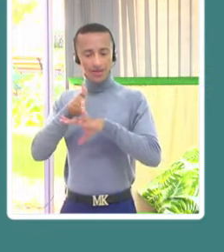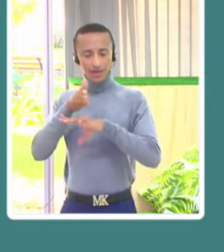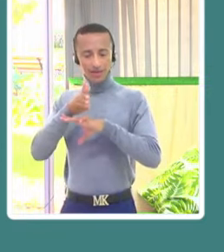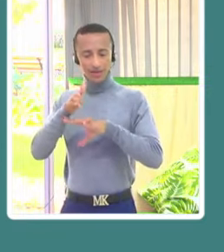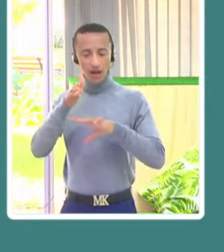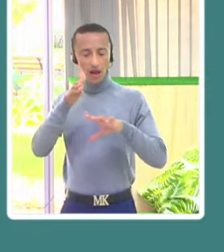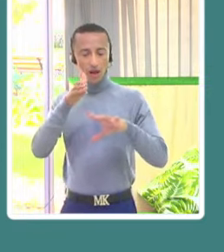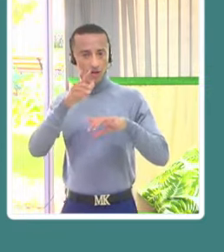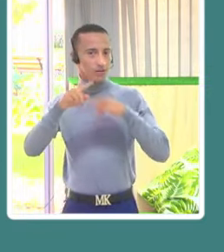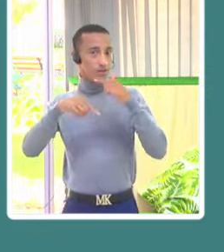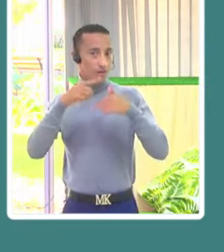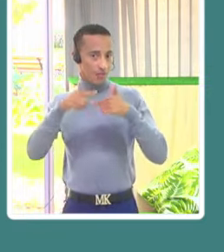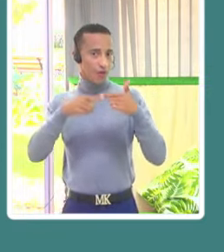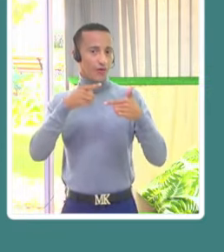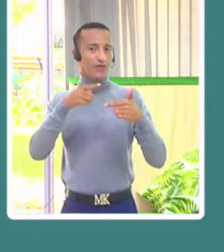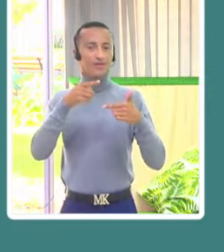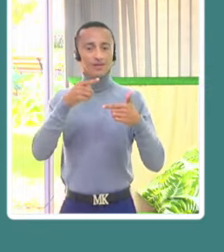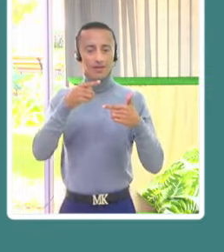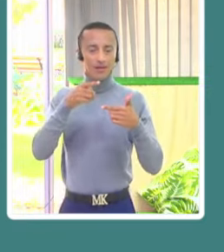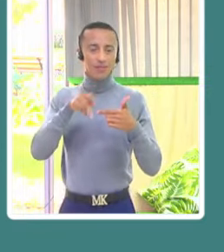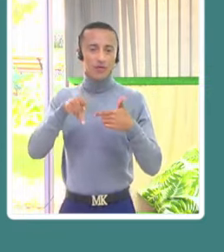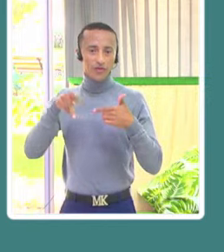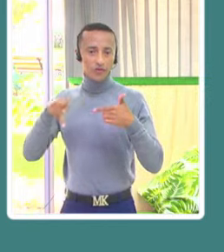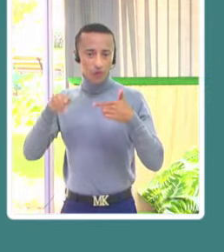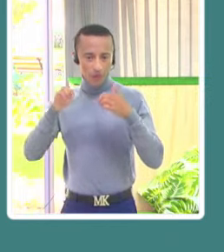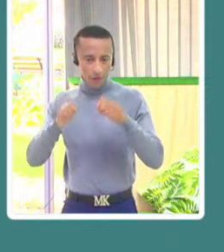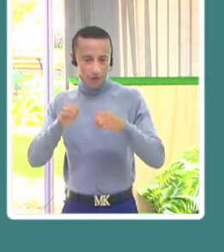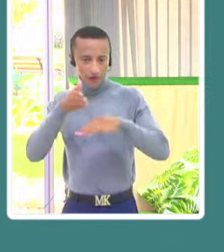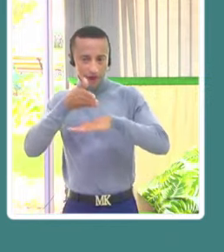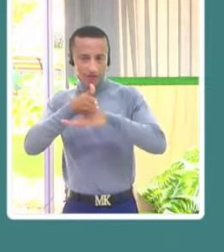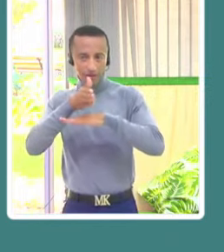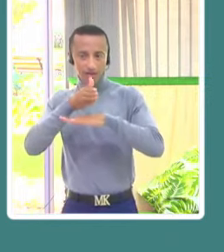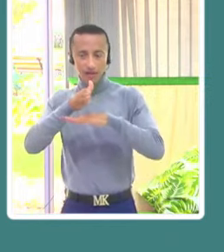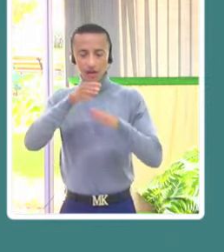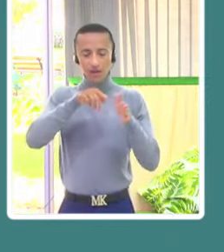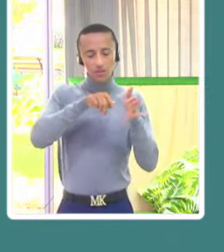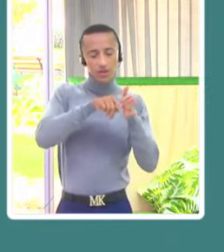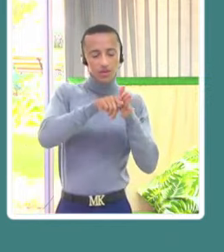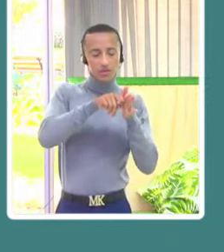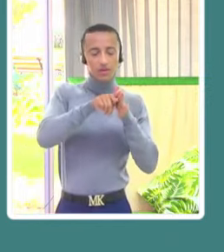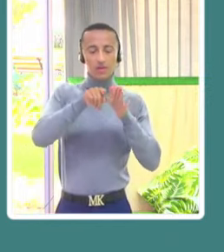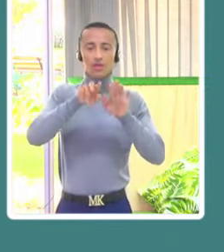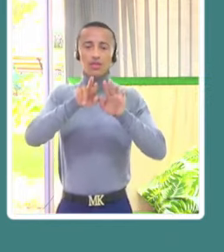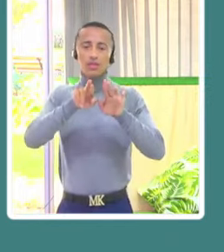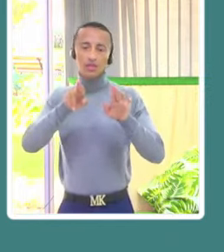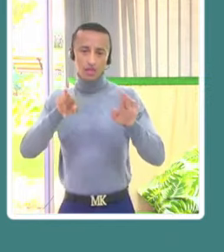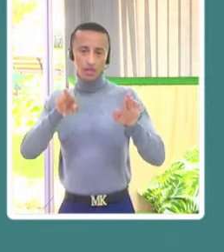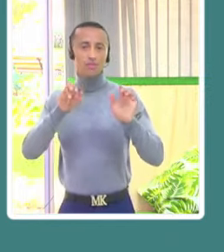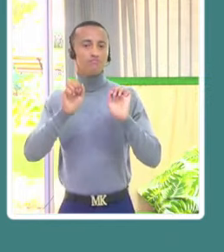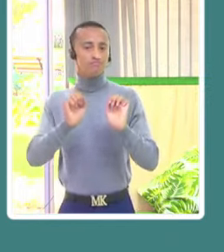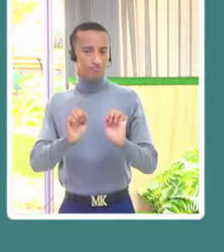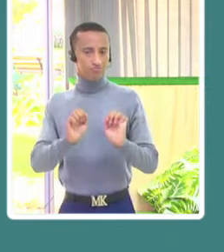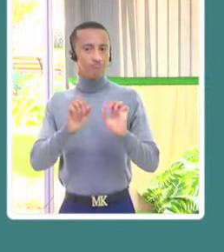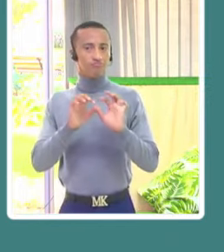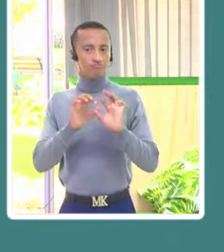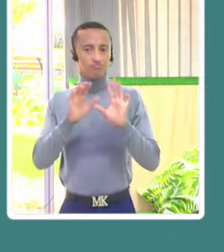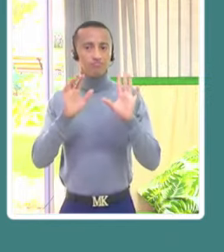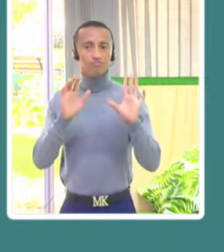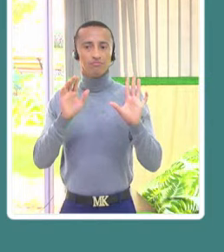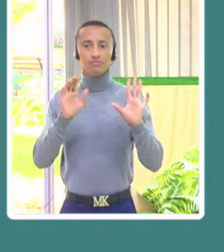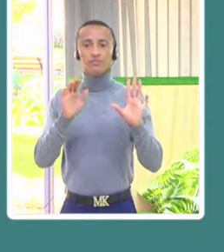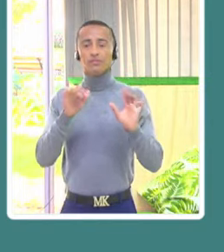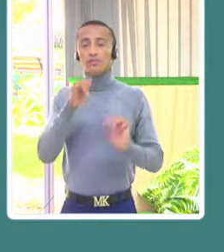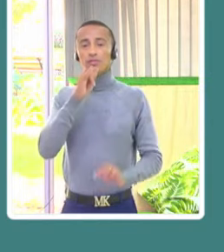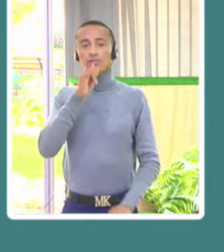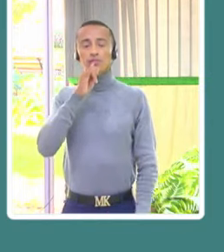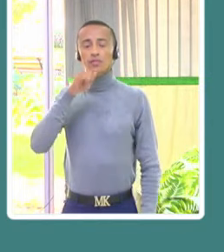material, from other sources, and so the students also. So QR-coded textbook expands